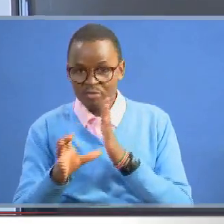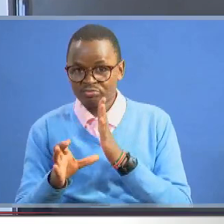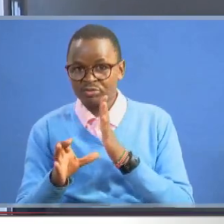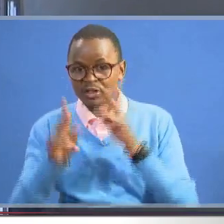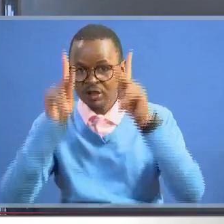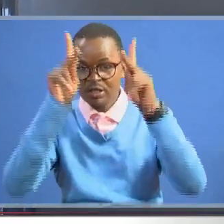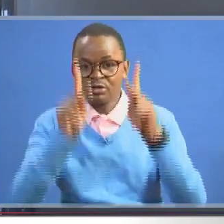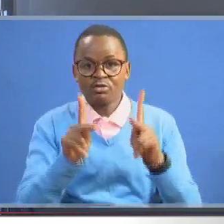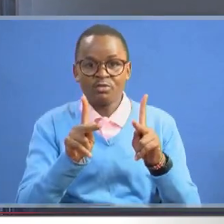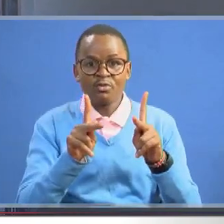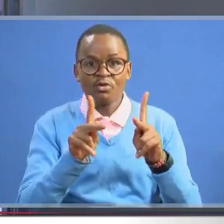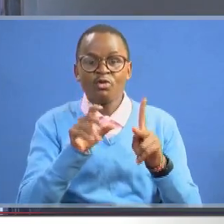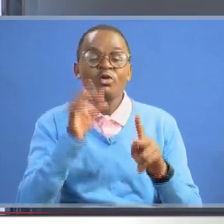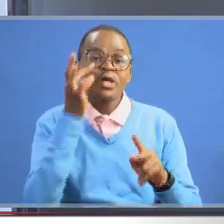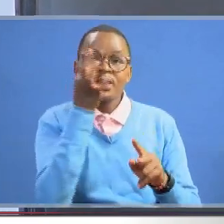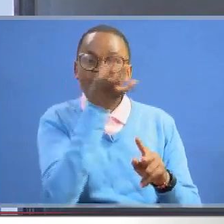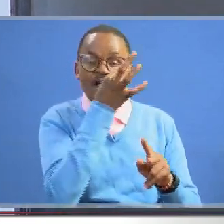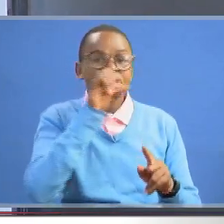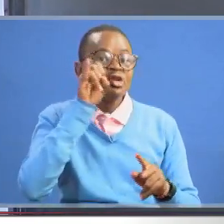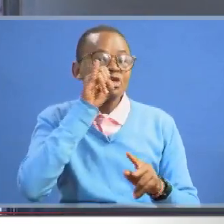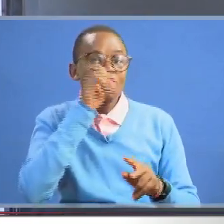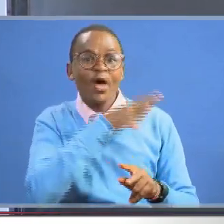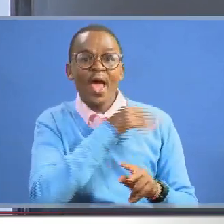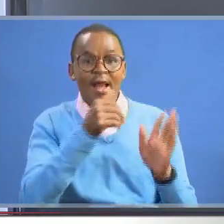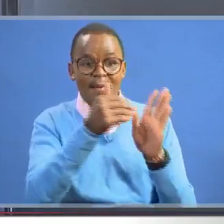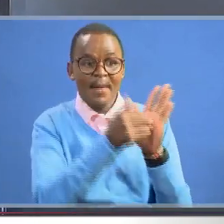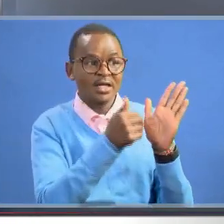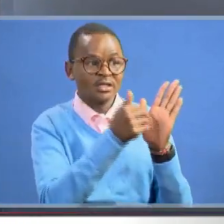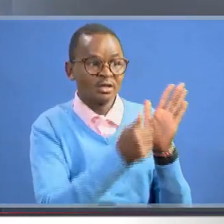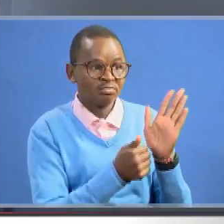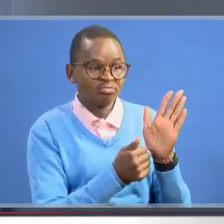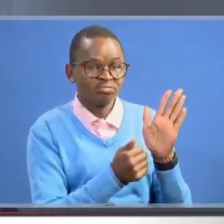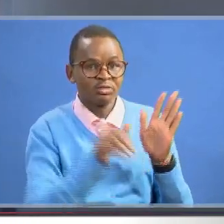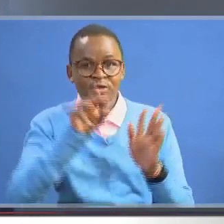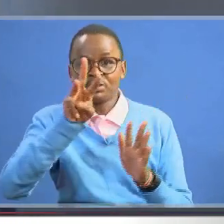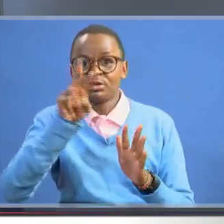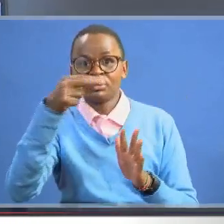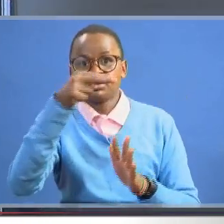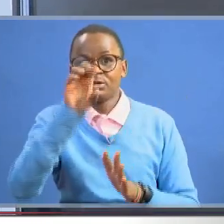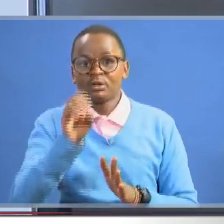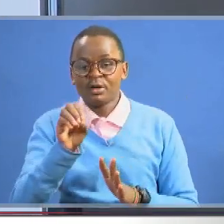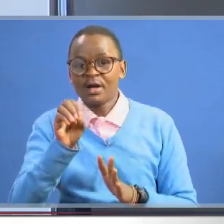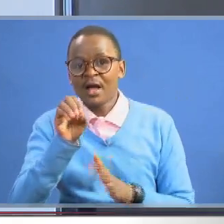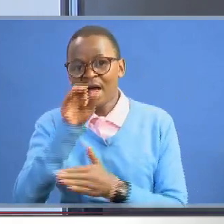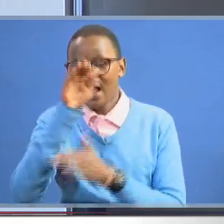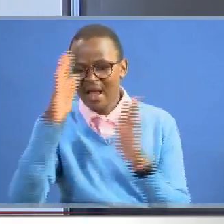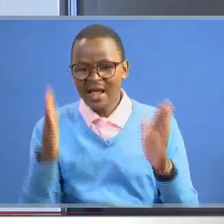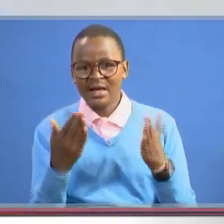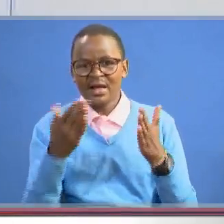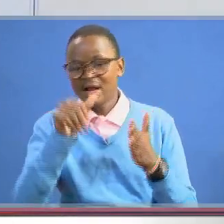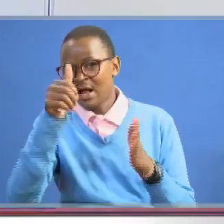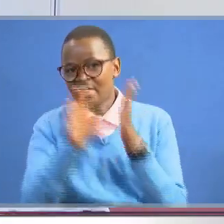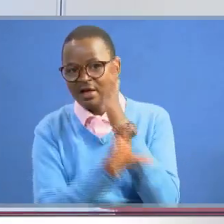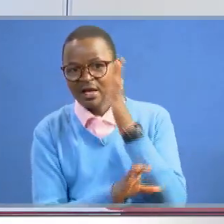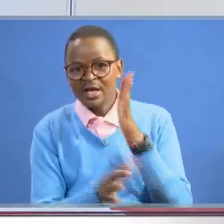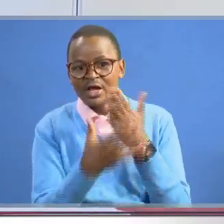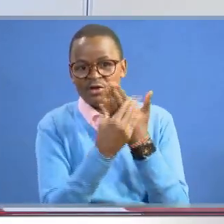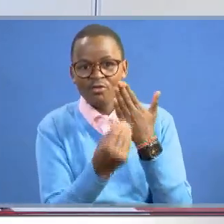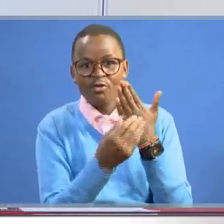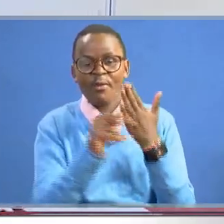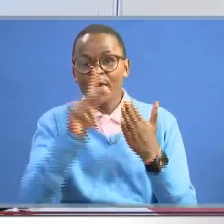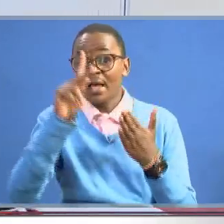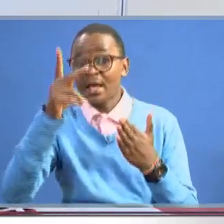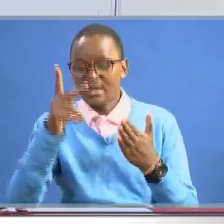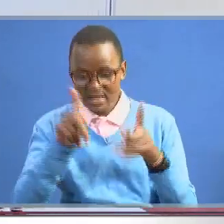Kisumu, Nyeri, Isiolo, and Machakos. The WHO Director General encouraged other countries to emulate Kenya's